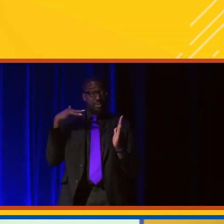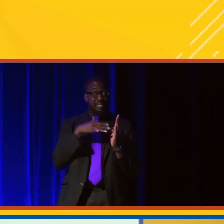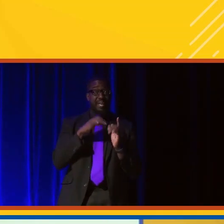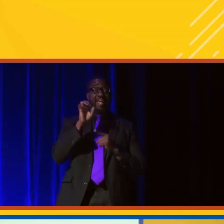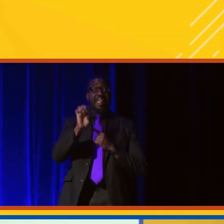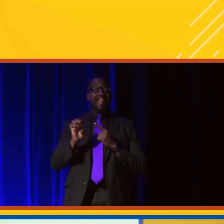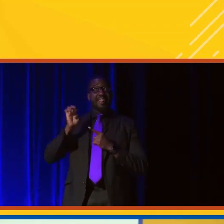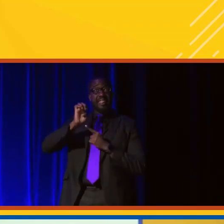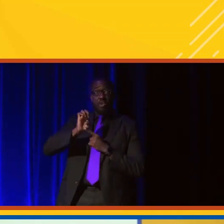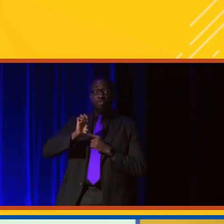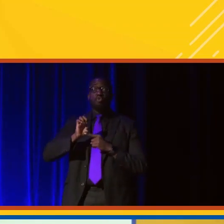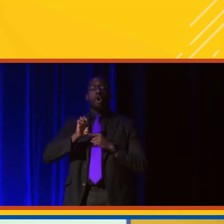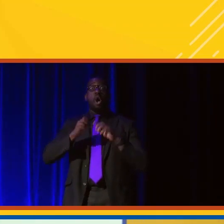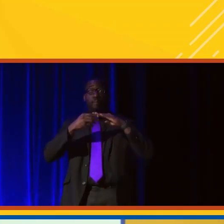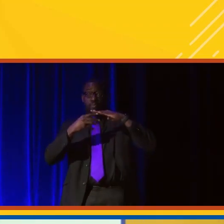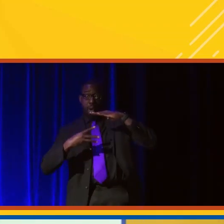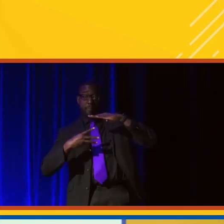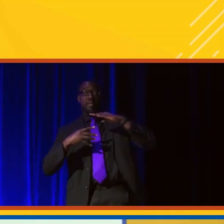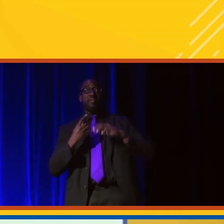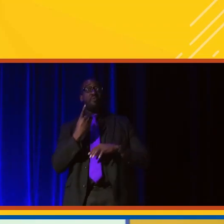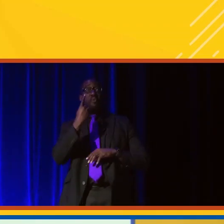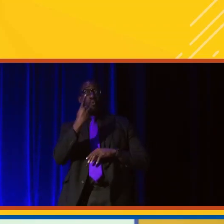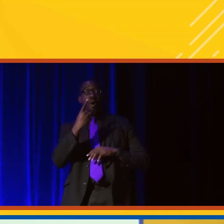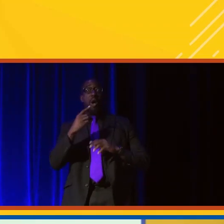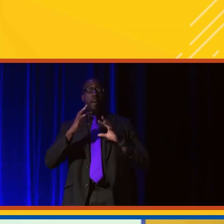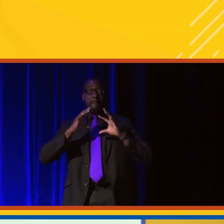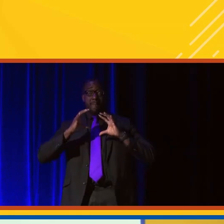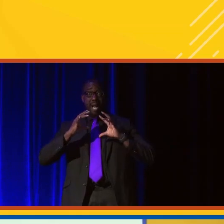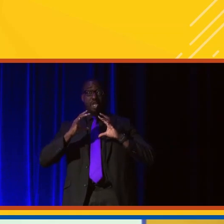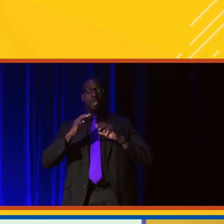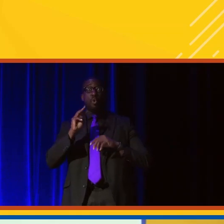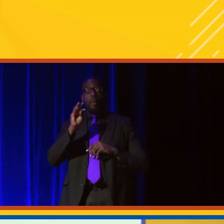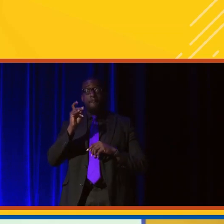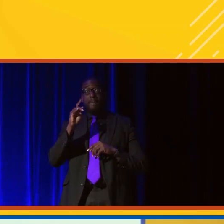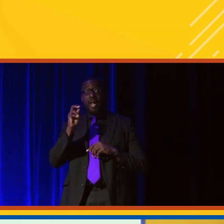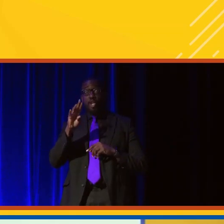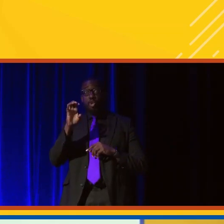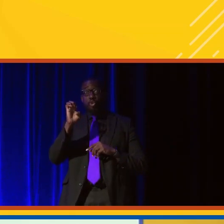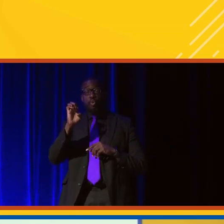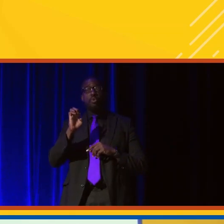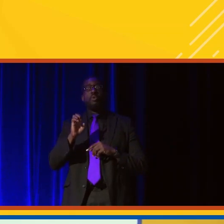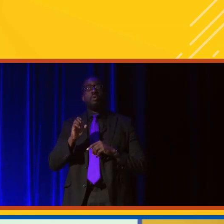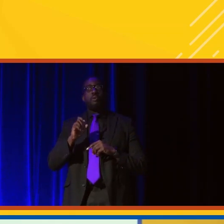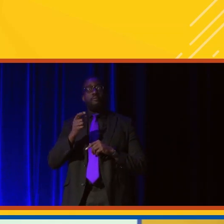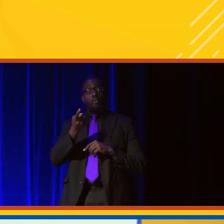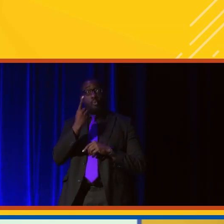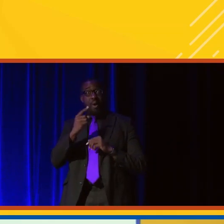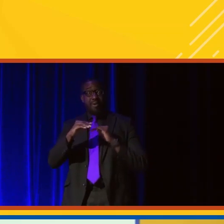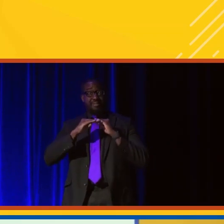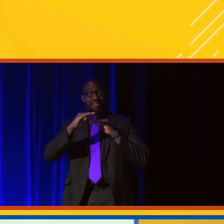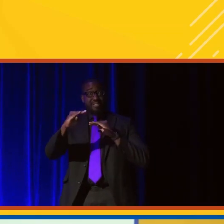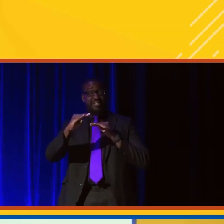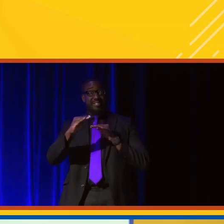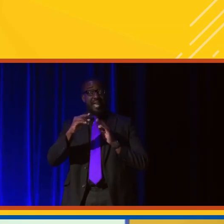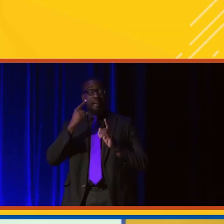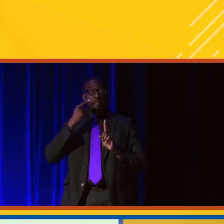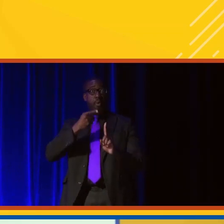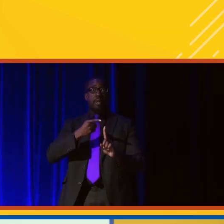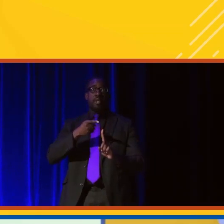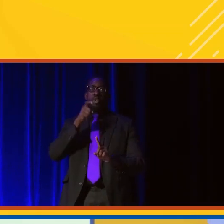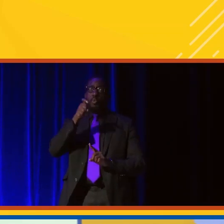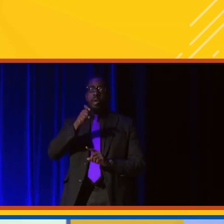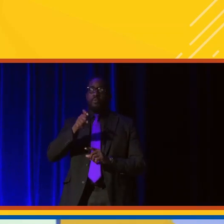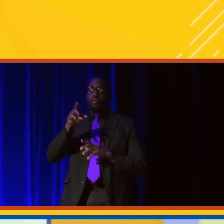of one molecule at one thermodynamic state point, you have to go shell out for a leadership class supercomputer.